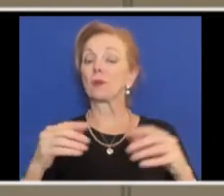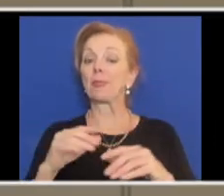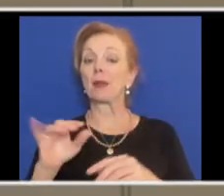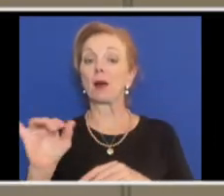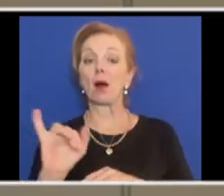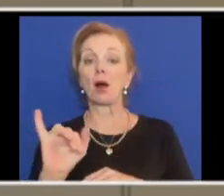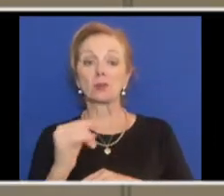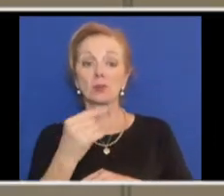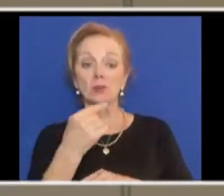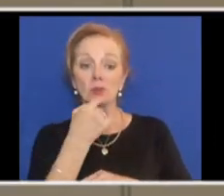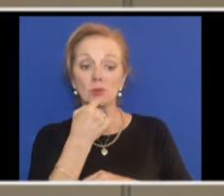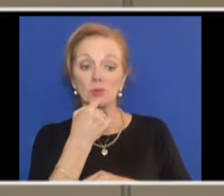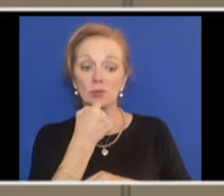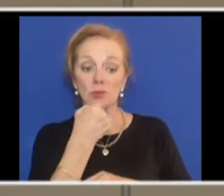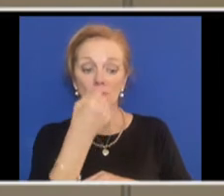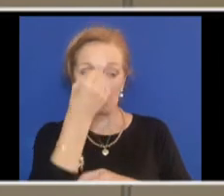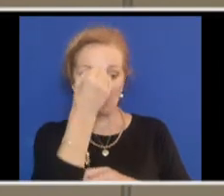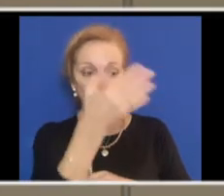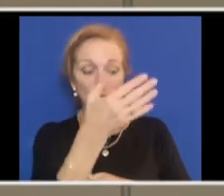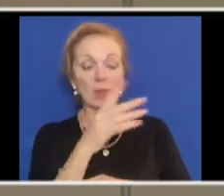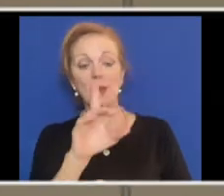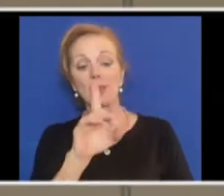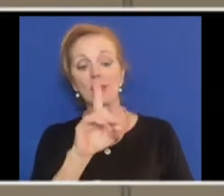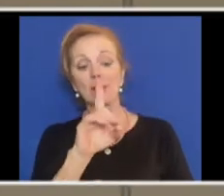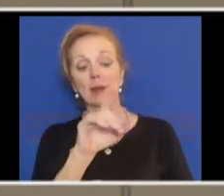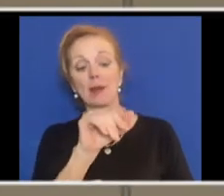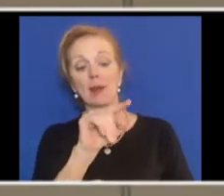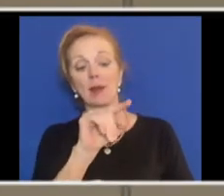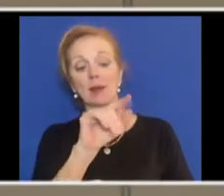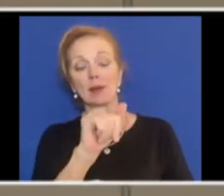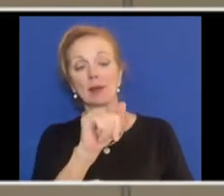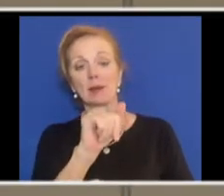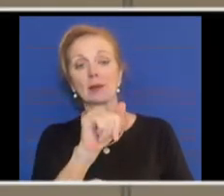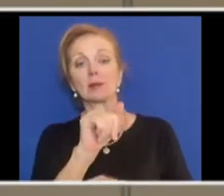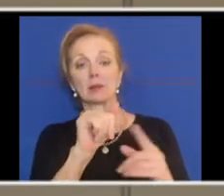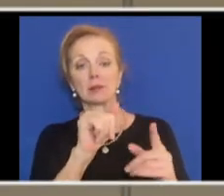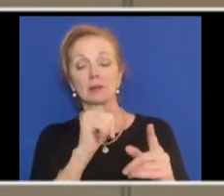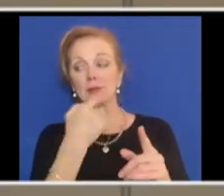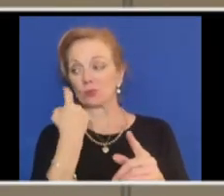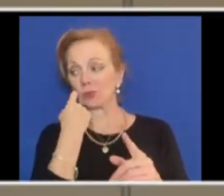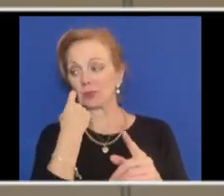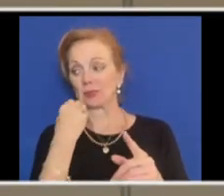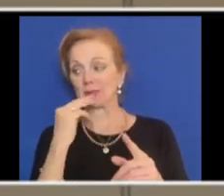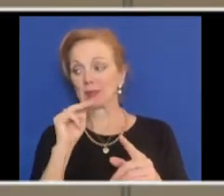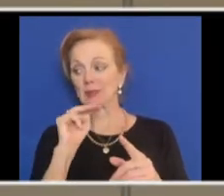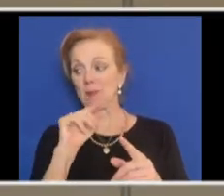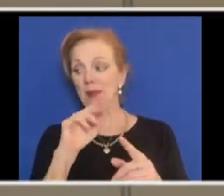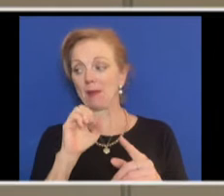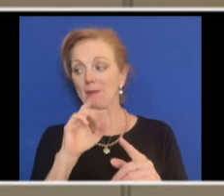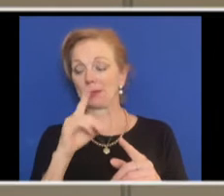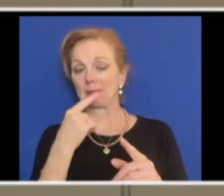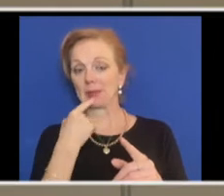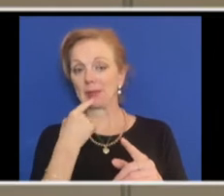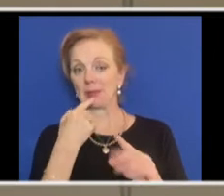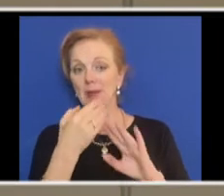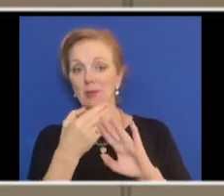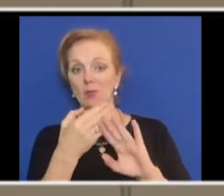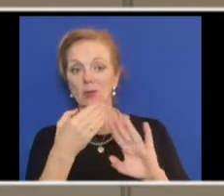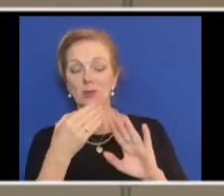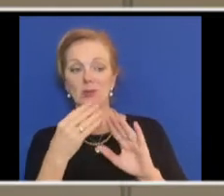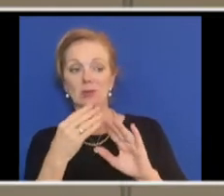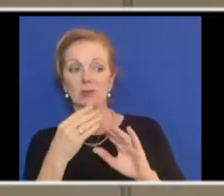data um Miss Mayfield mentioned in a previous um petition